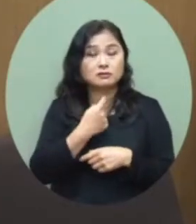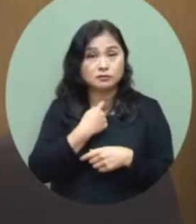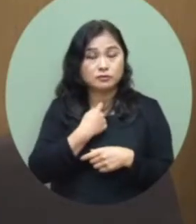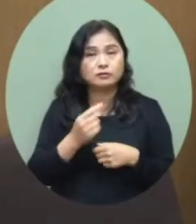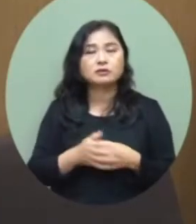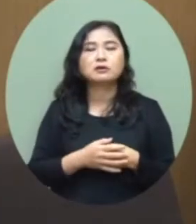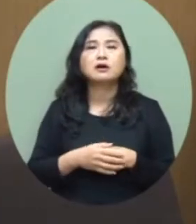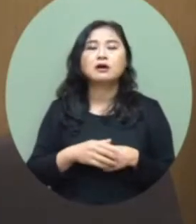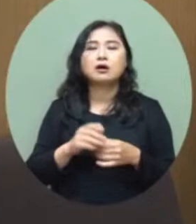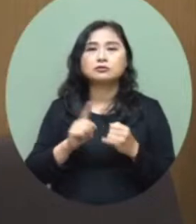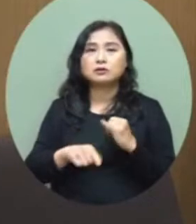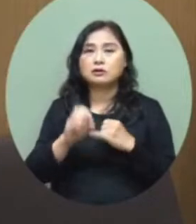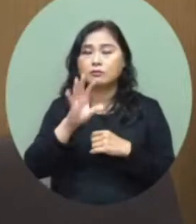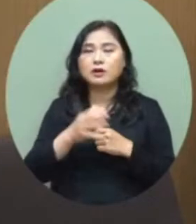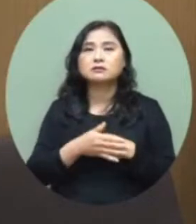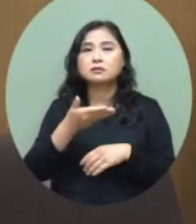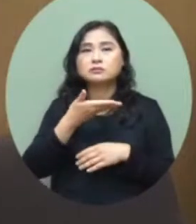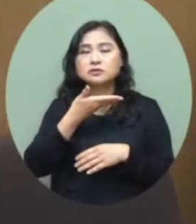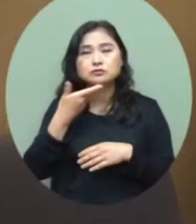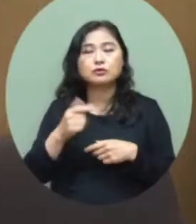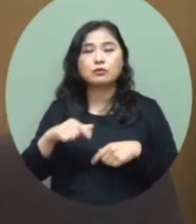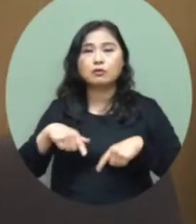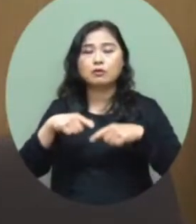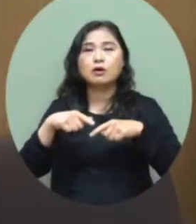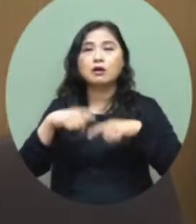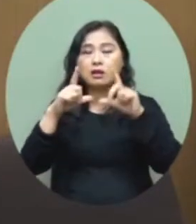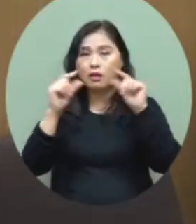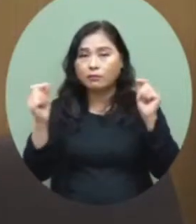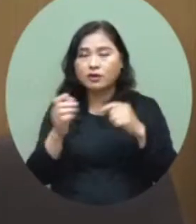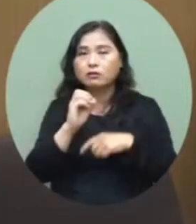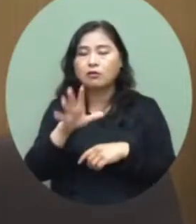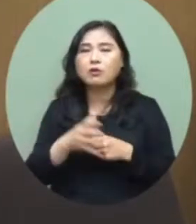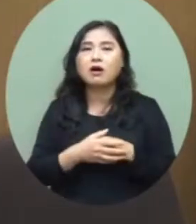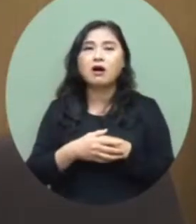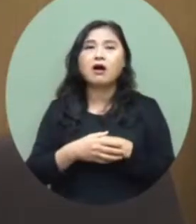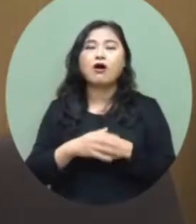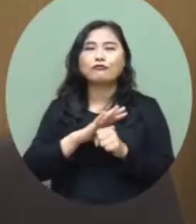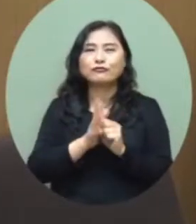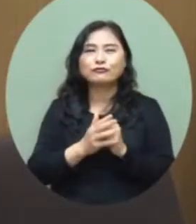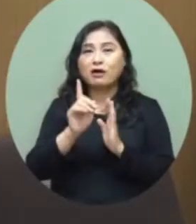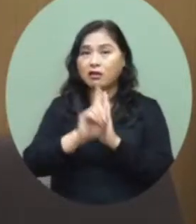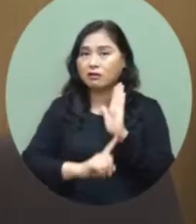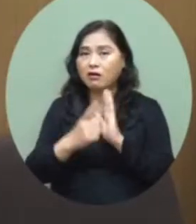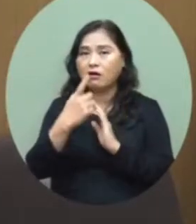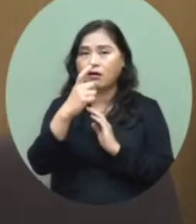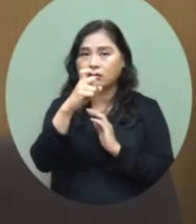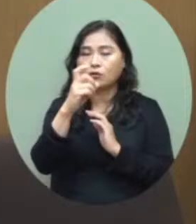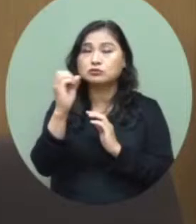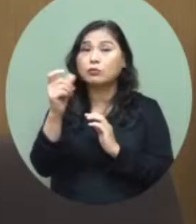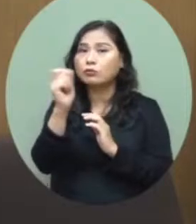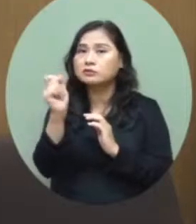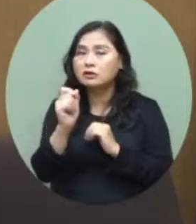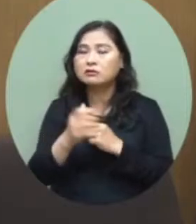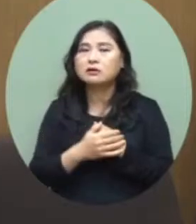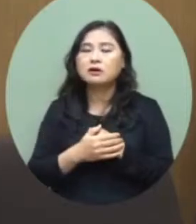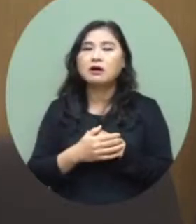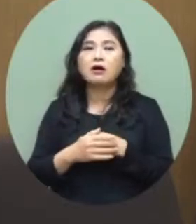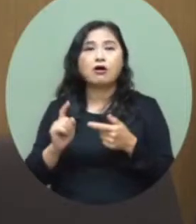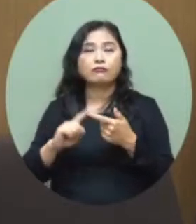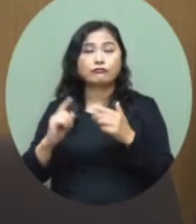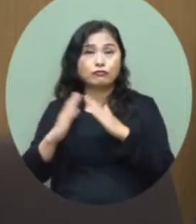class resumption starts, they don't have to do RAT test every day? Well, the number of cases has dropped by